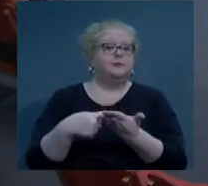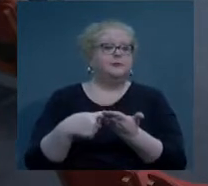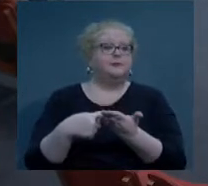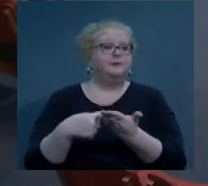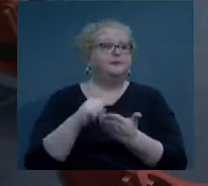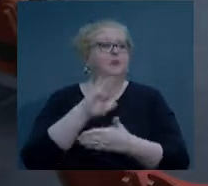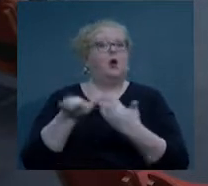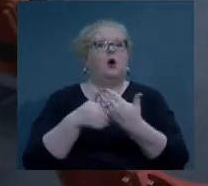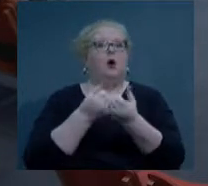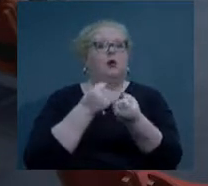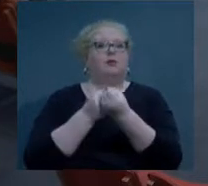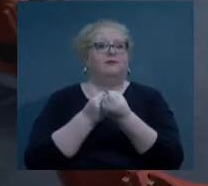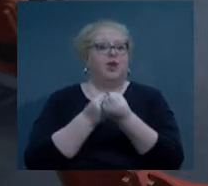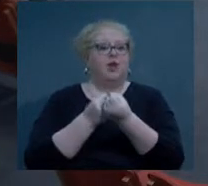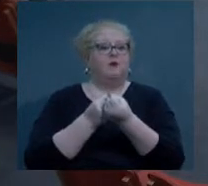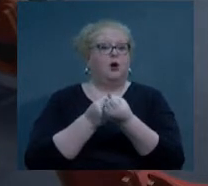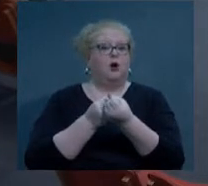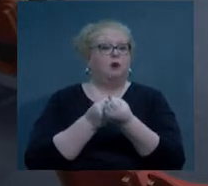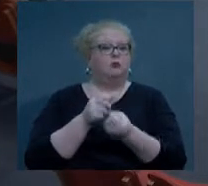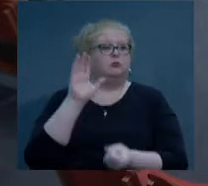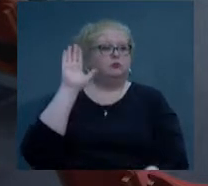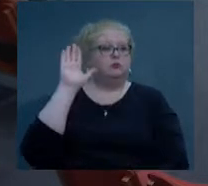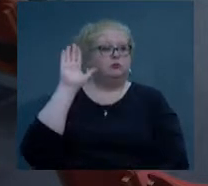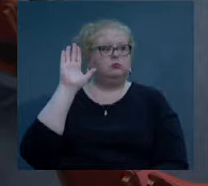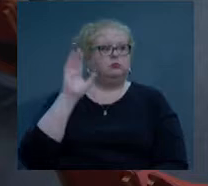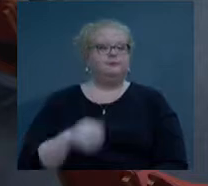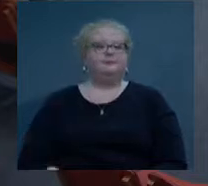All those in favor of the motion, raise your hand.